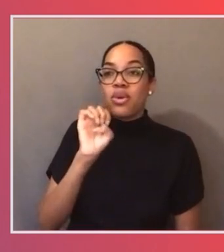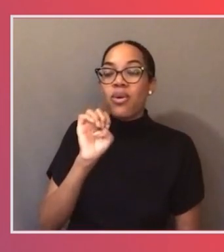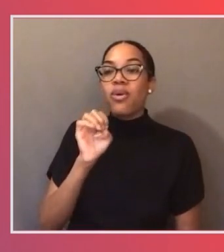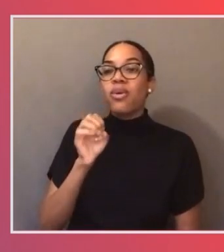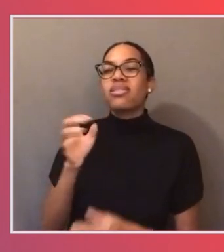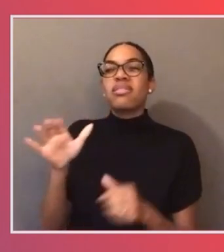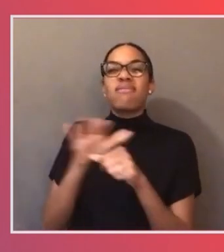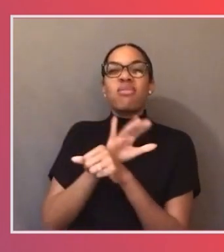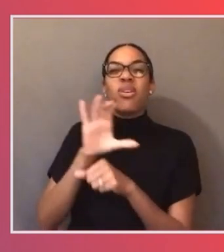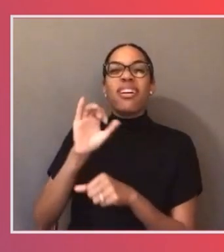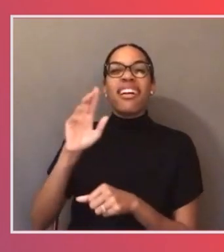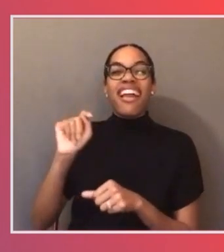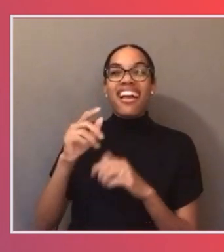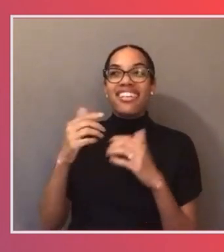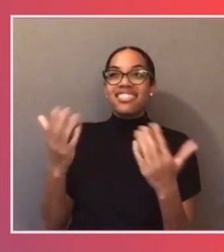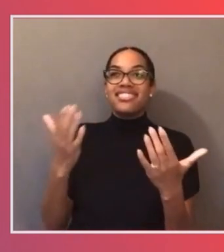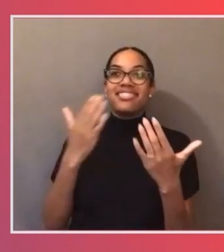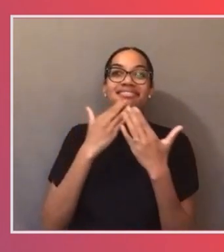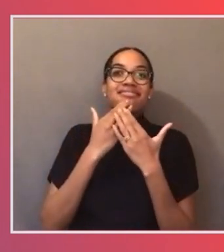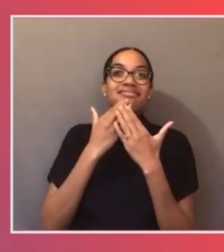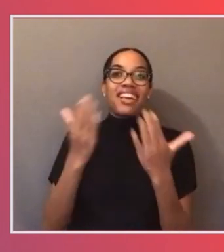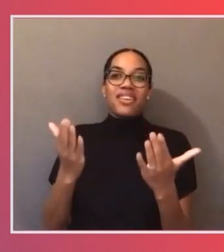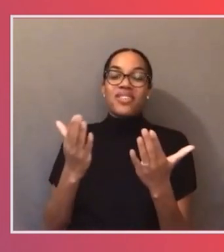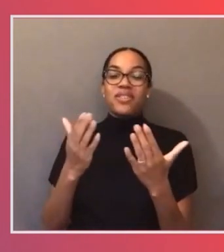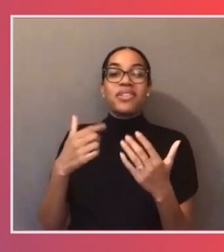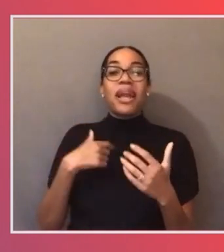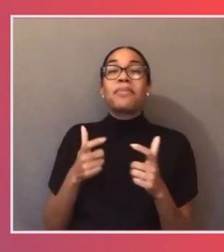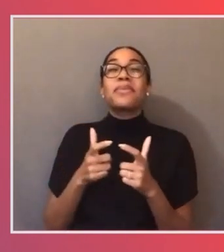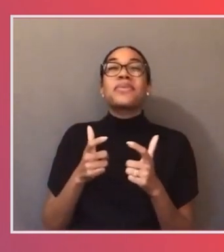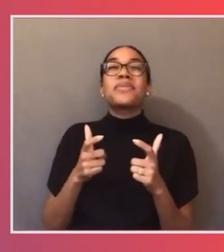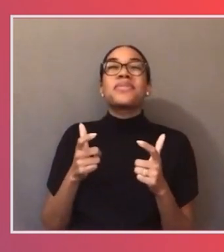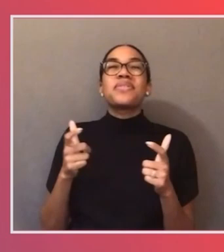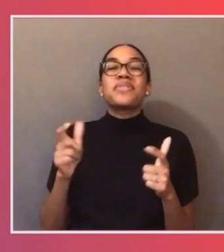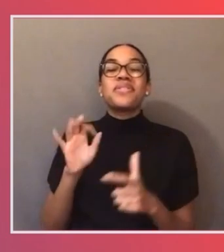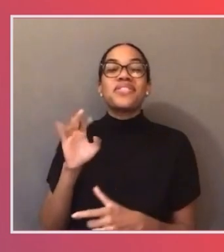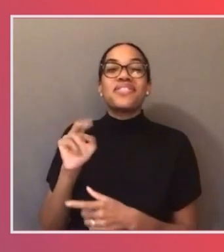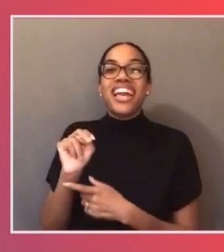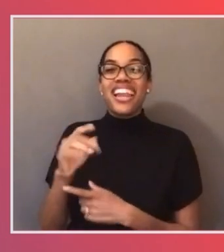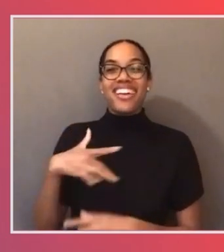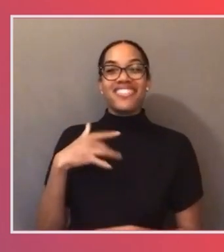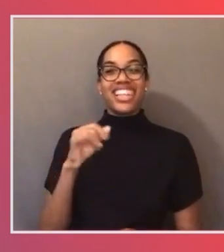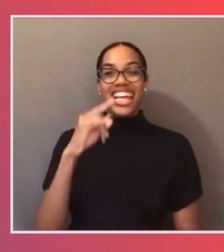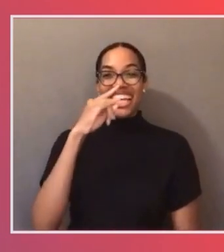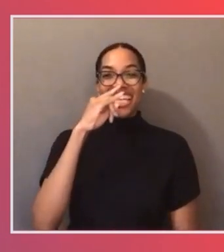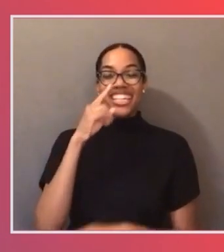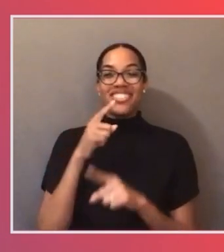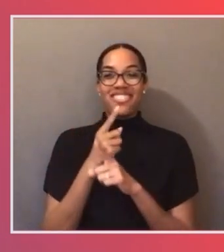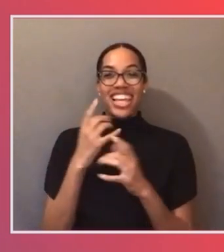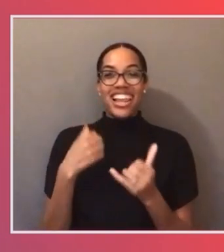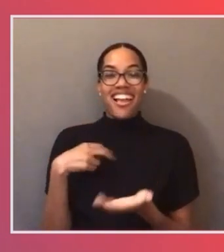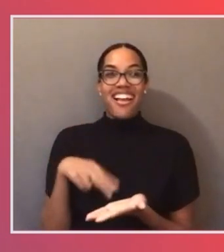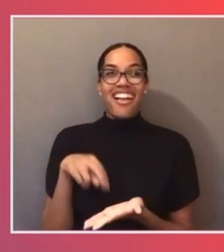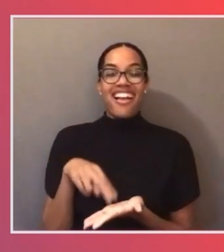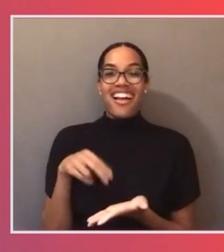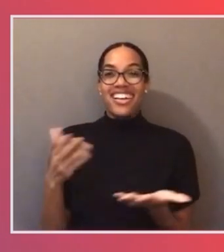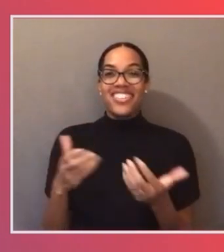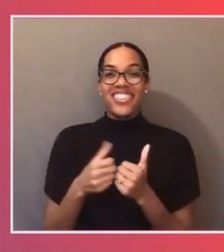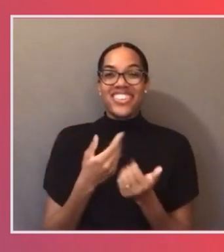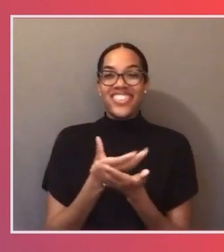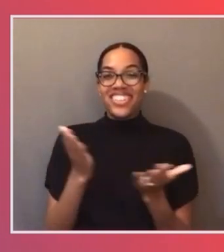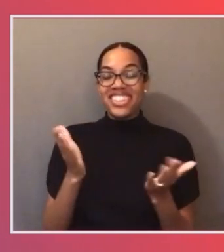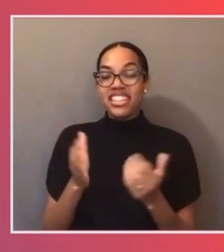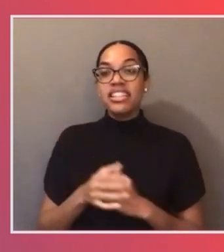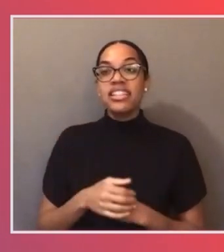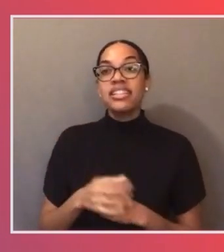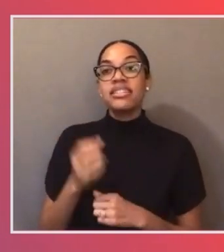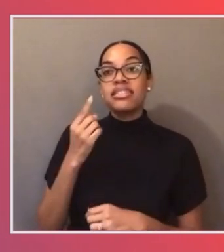like a kid right now being with all of you guys, and all together. And Don has been a friend for a long time,